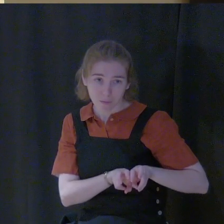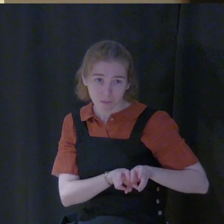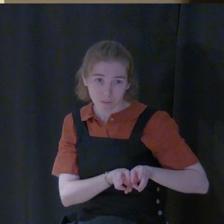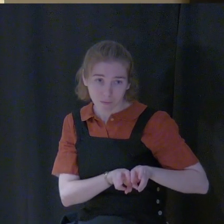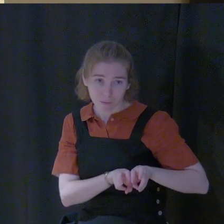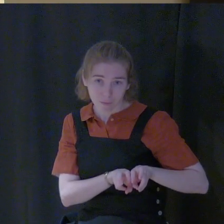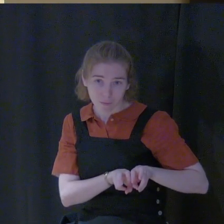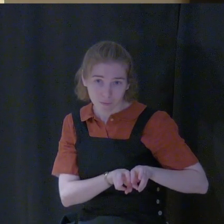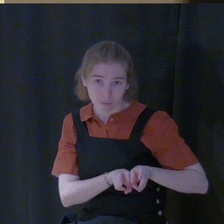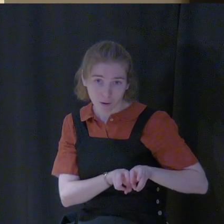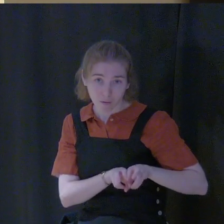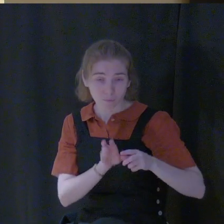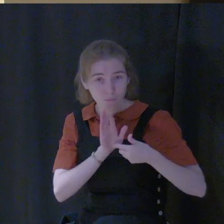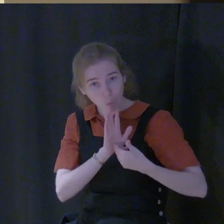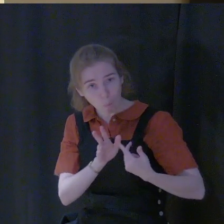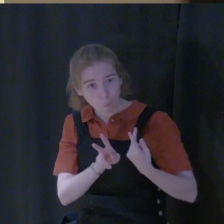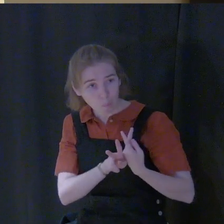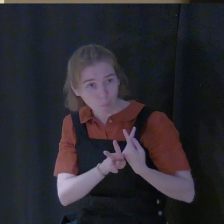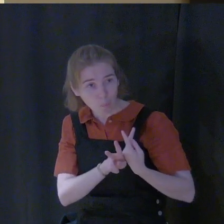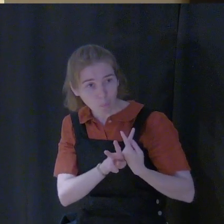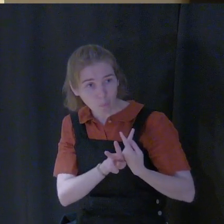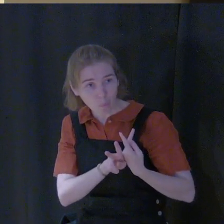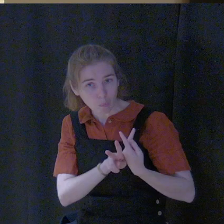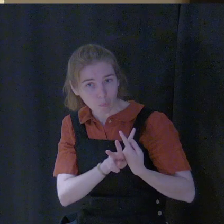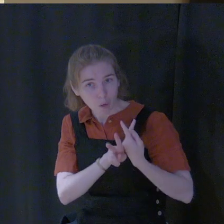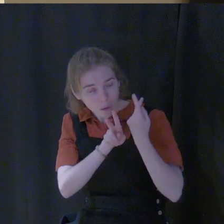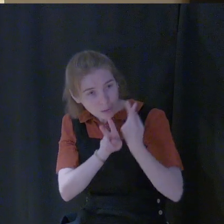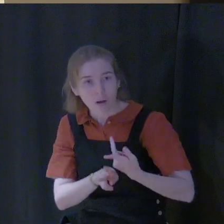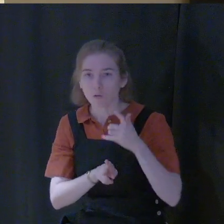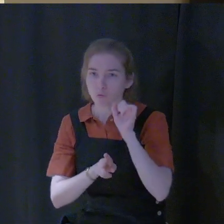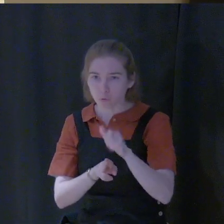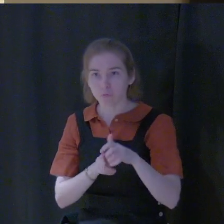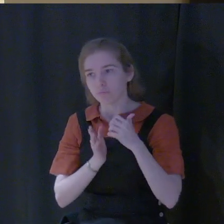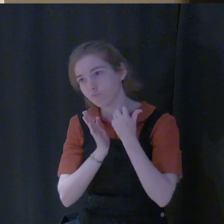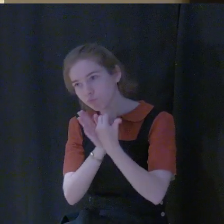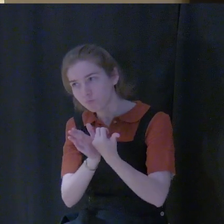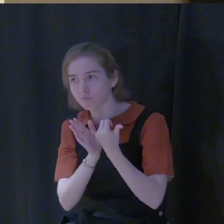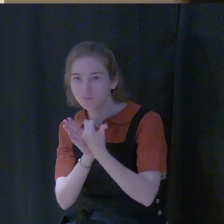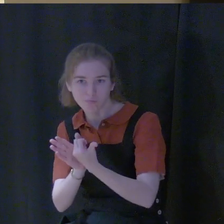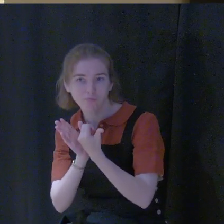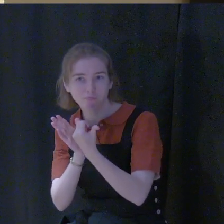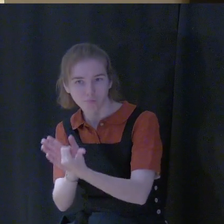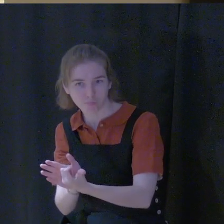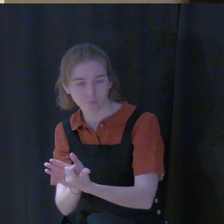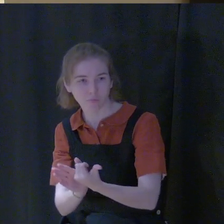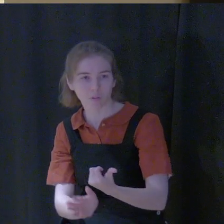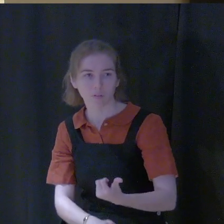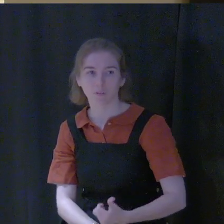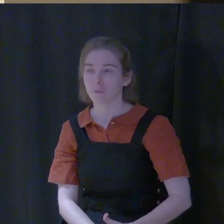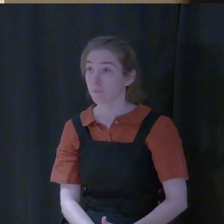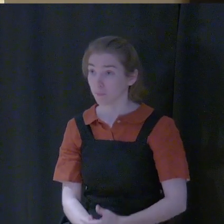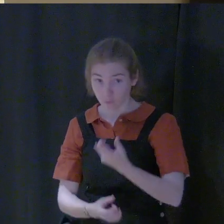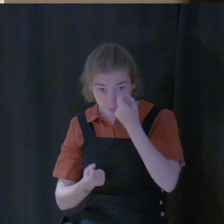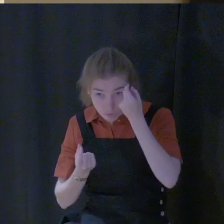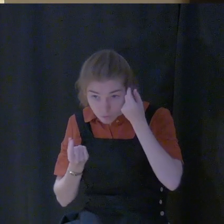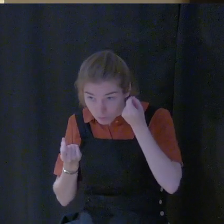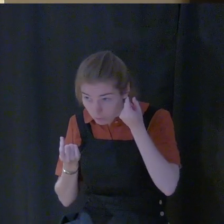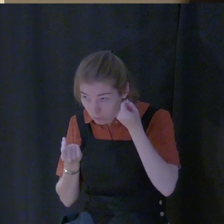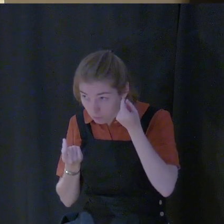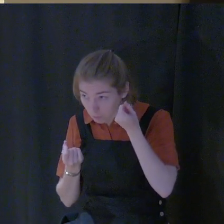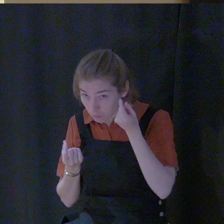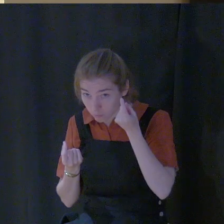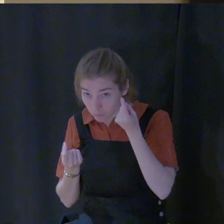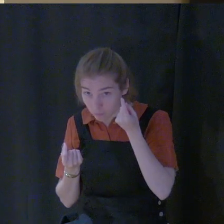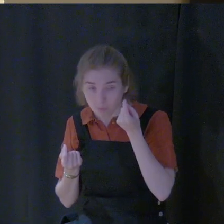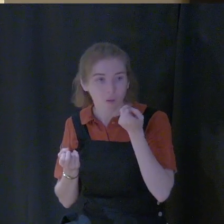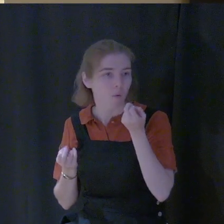and showed you cared that way. You contributed to me that day. You understand?